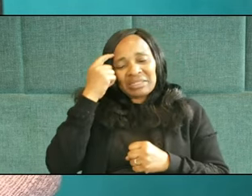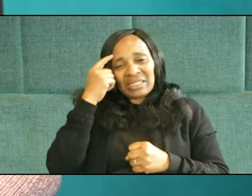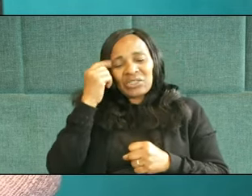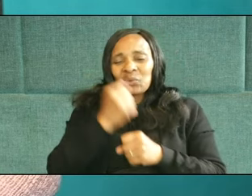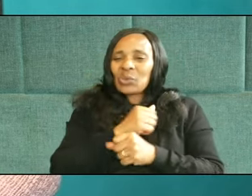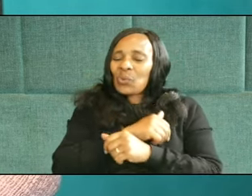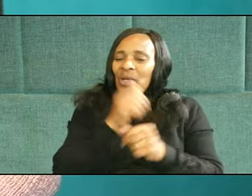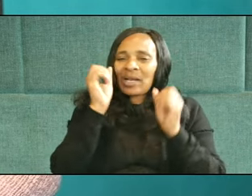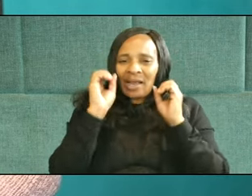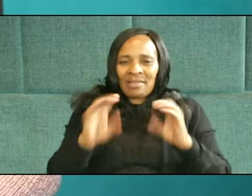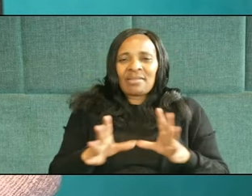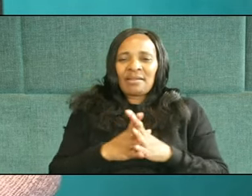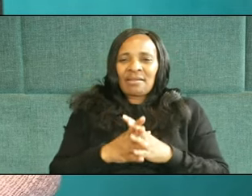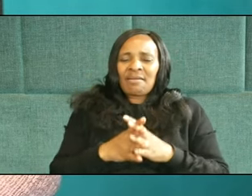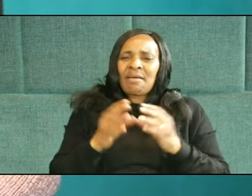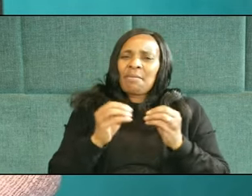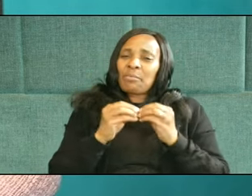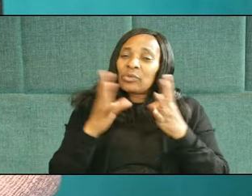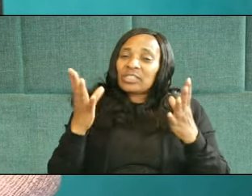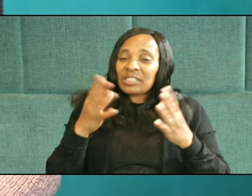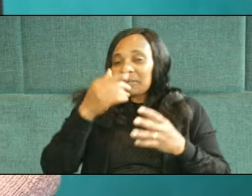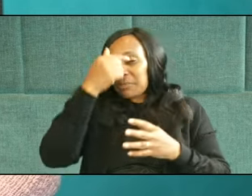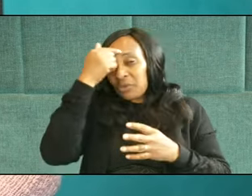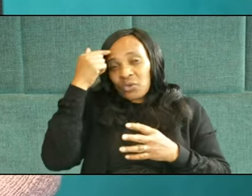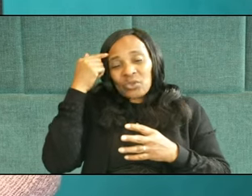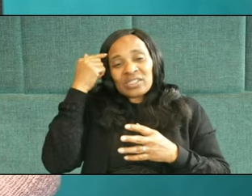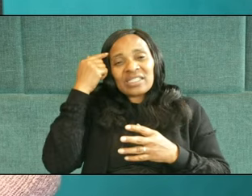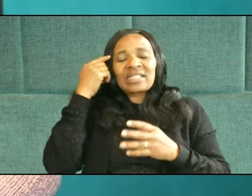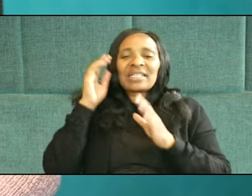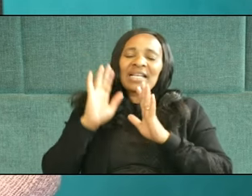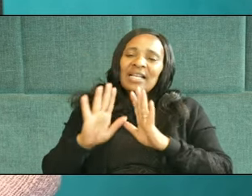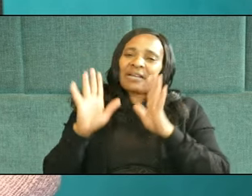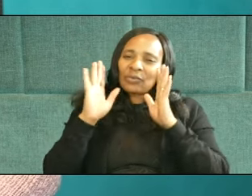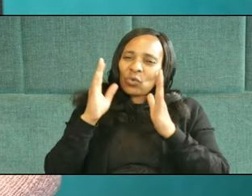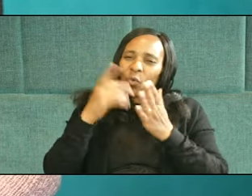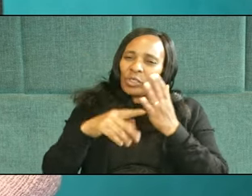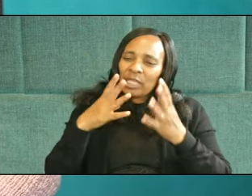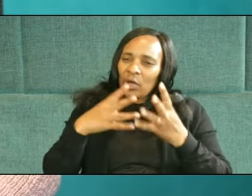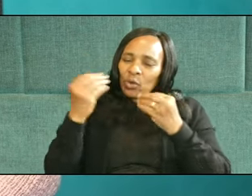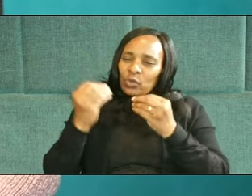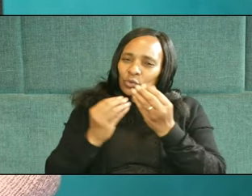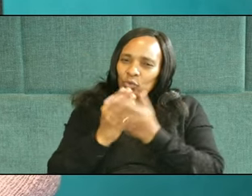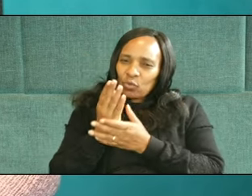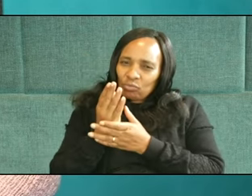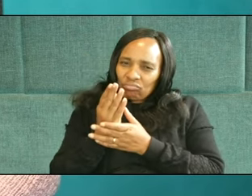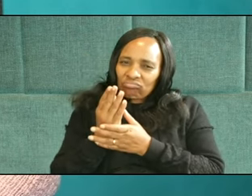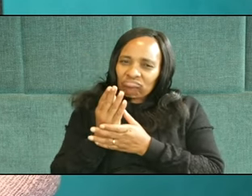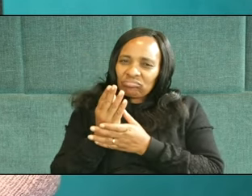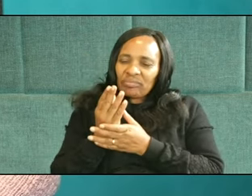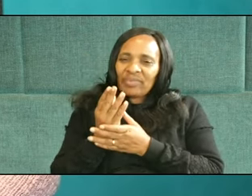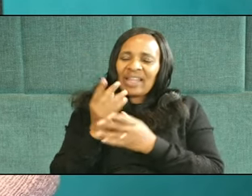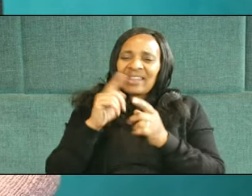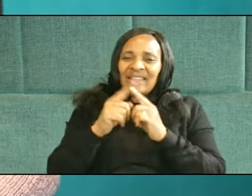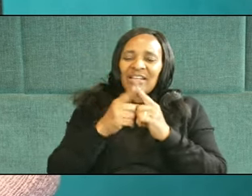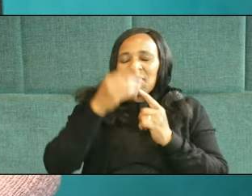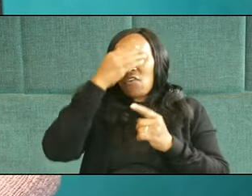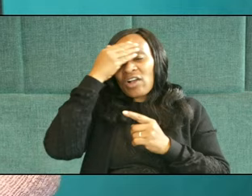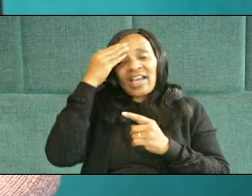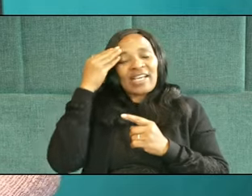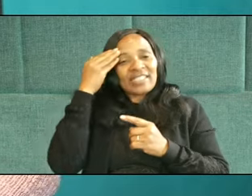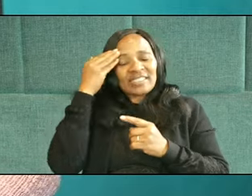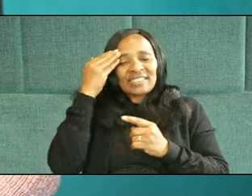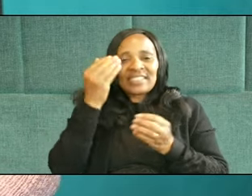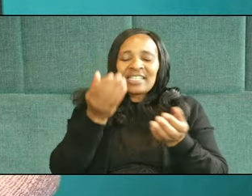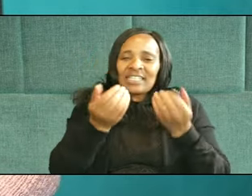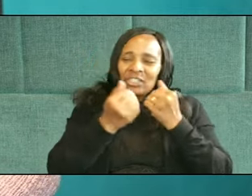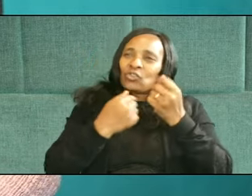okay. And it's mostly because they let what they're going through get to them. Mm-hmm. And they forget that they